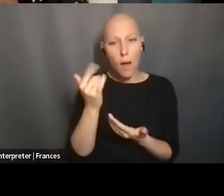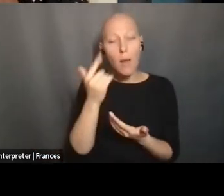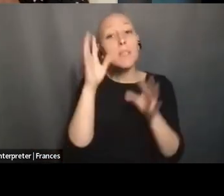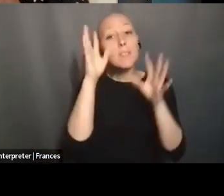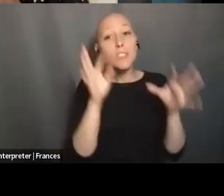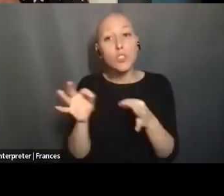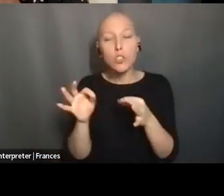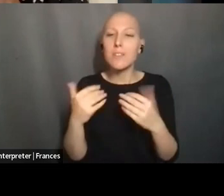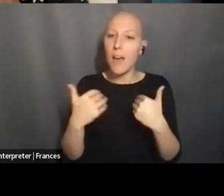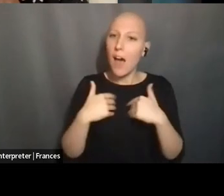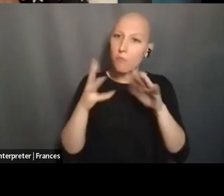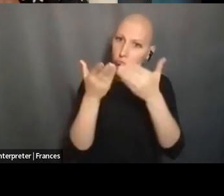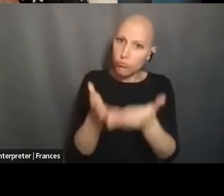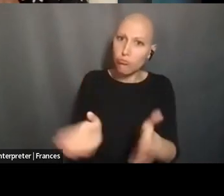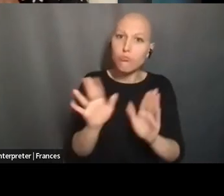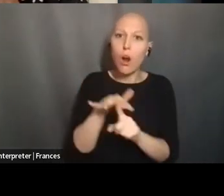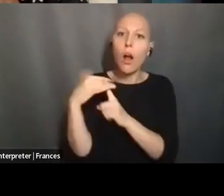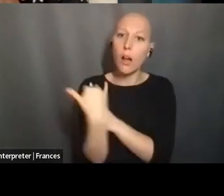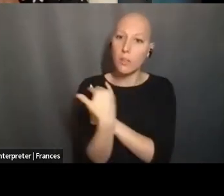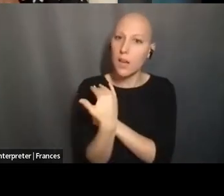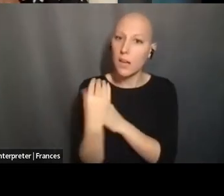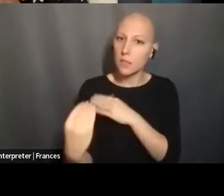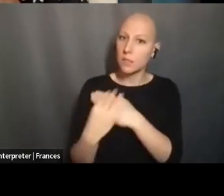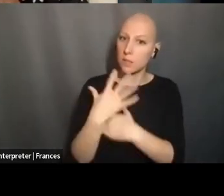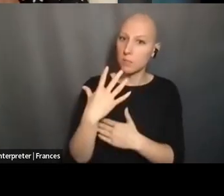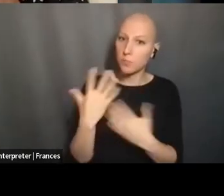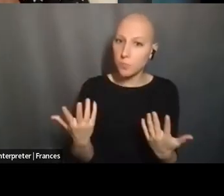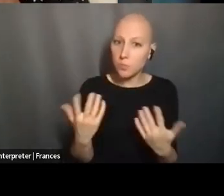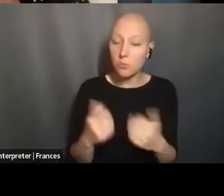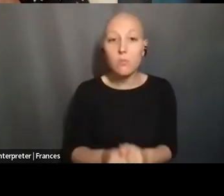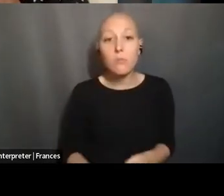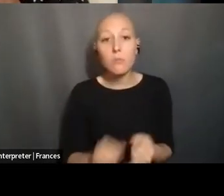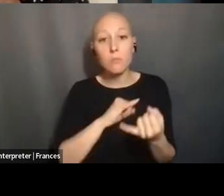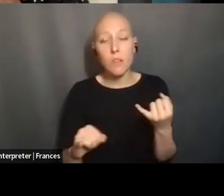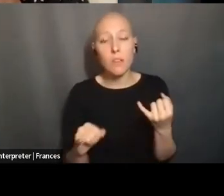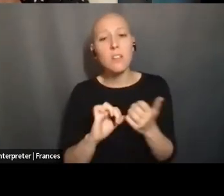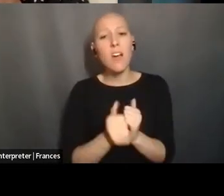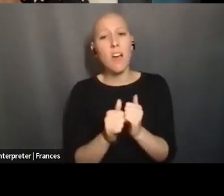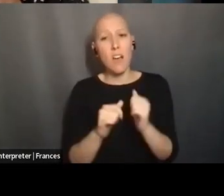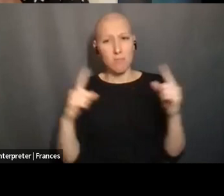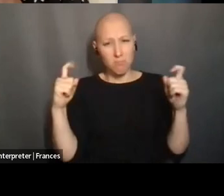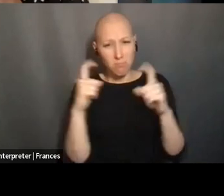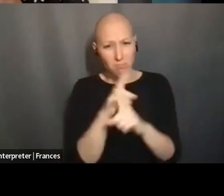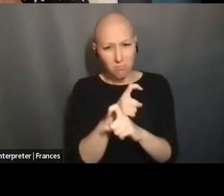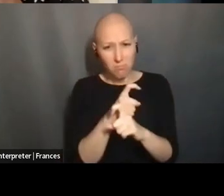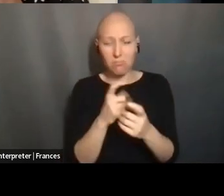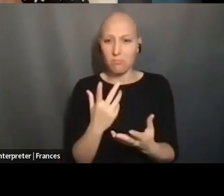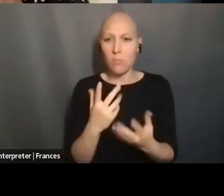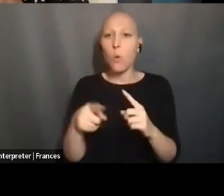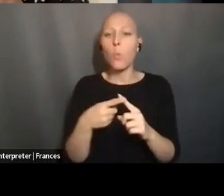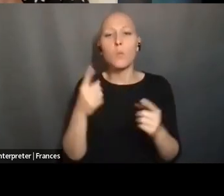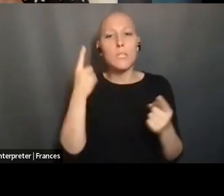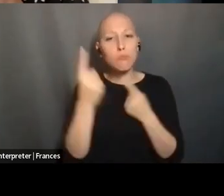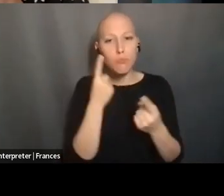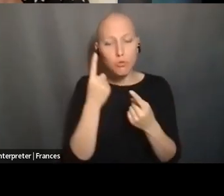does all this complexity play out when we consider the distinction between disability and disease? In the